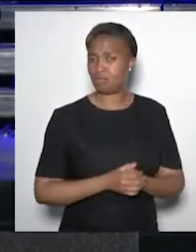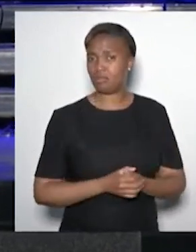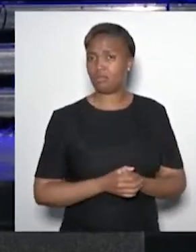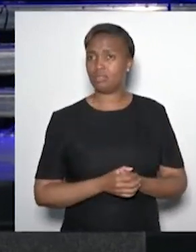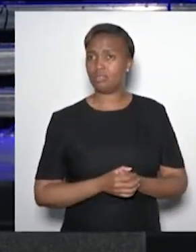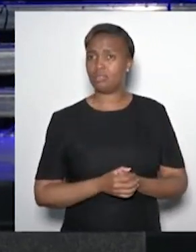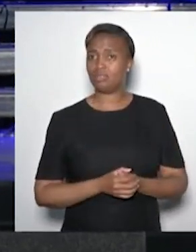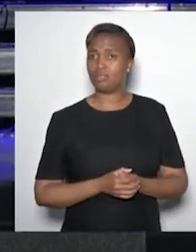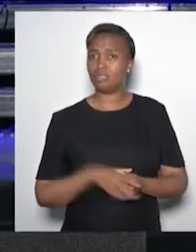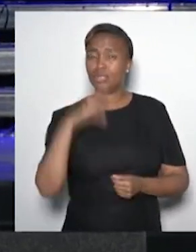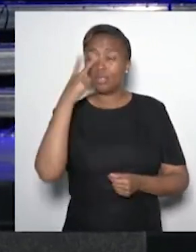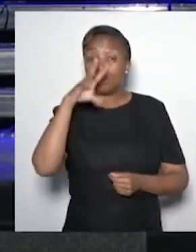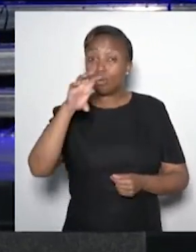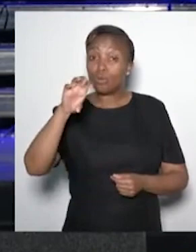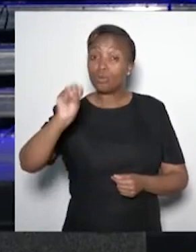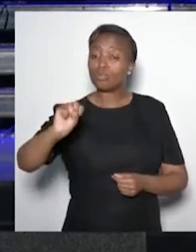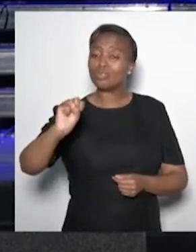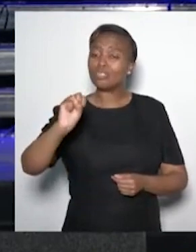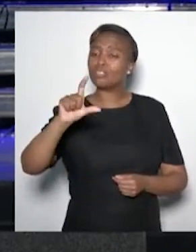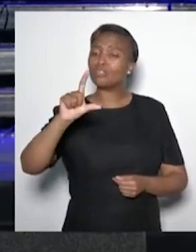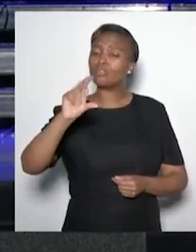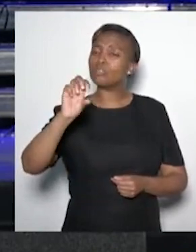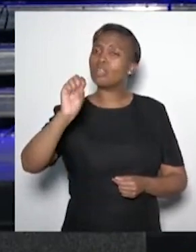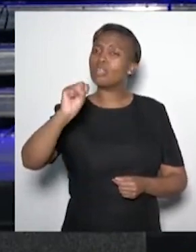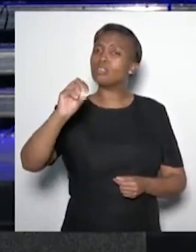When Solomon, he had 700.